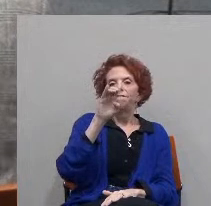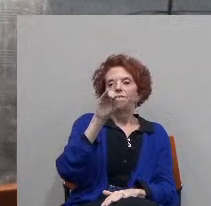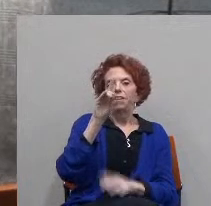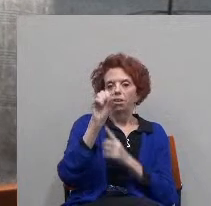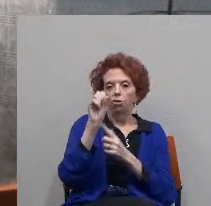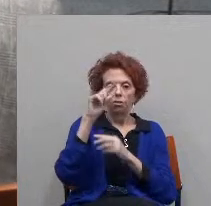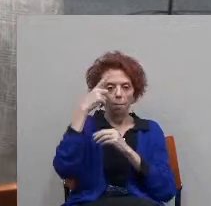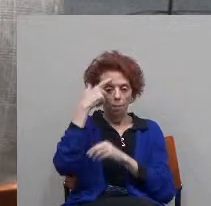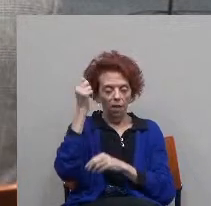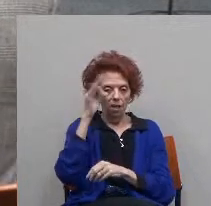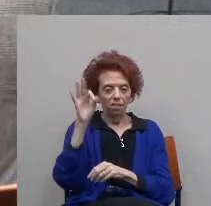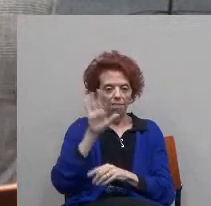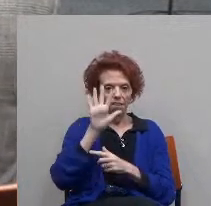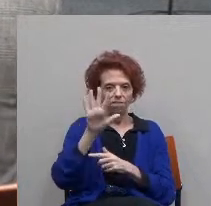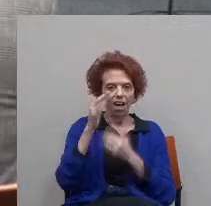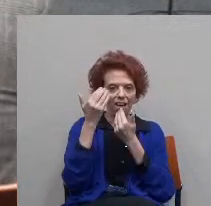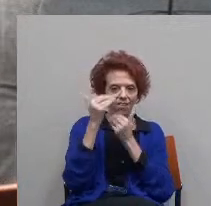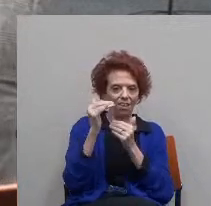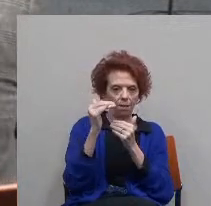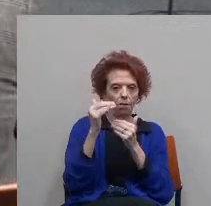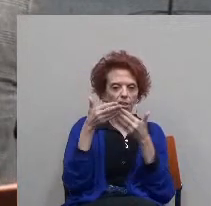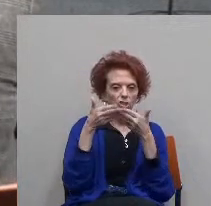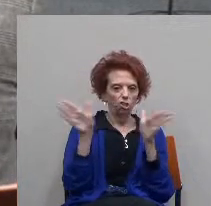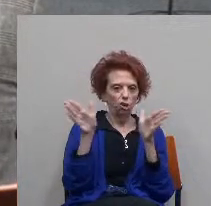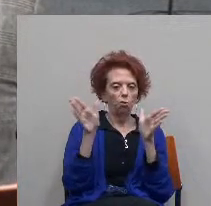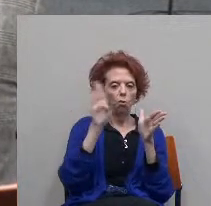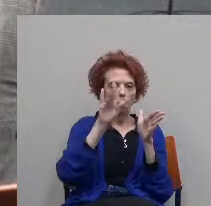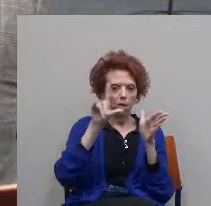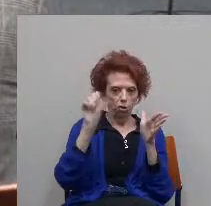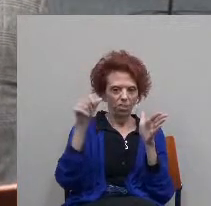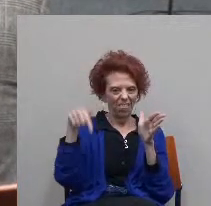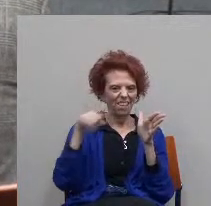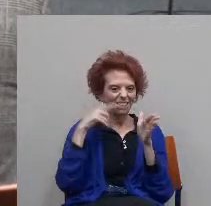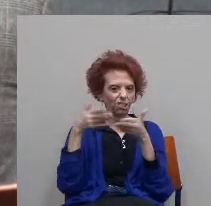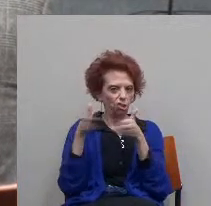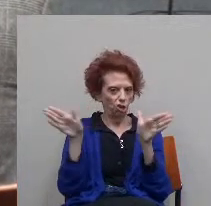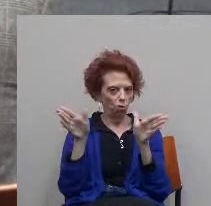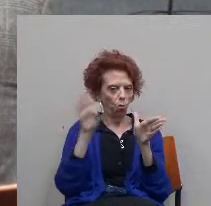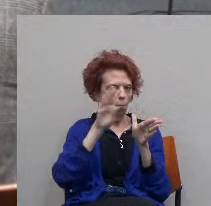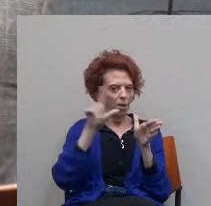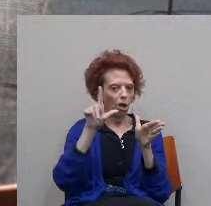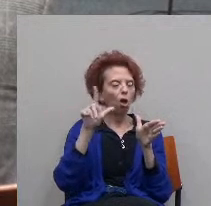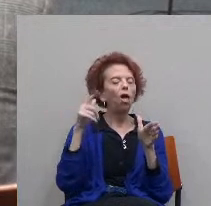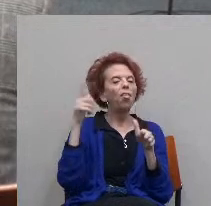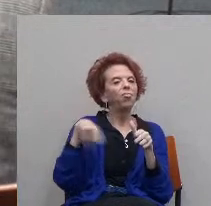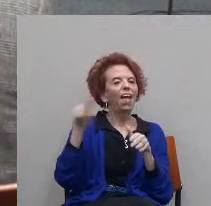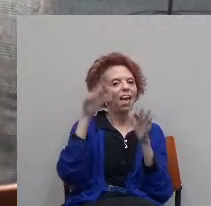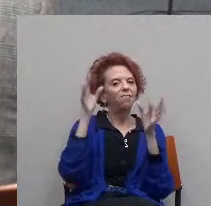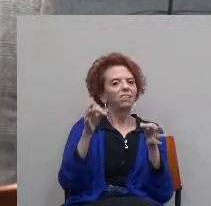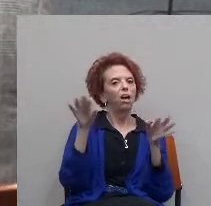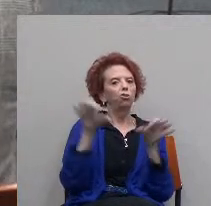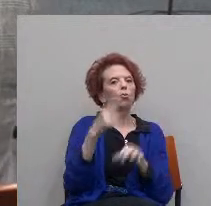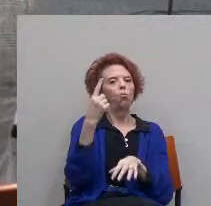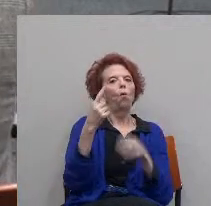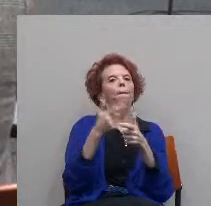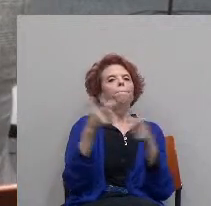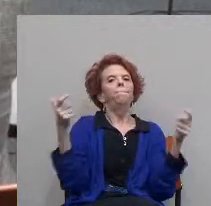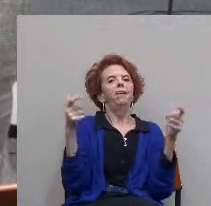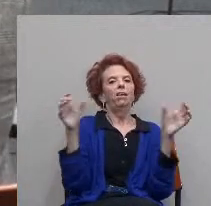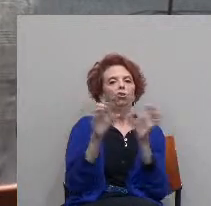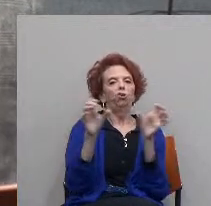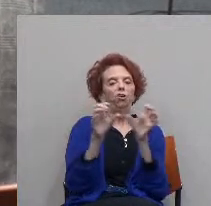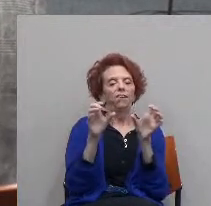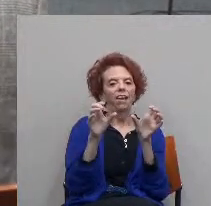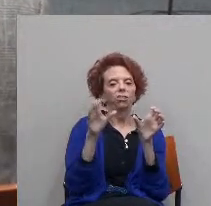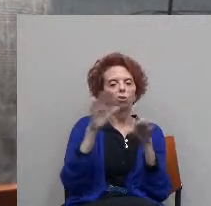this because of the 5 limit general bills. This is a general bill. They have decided to do one big certification